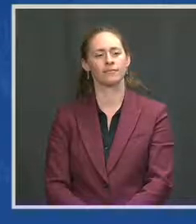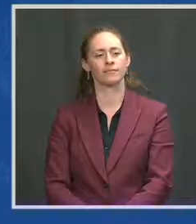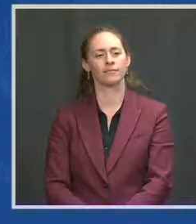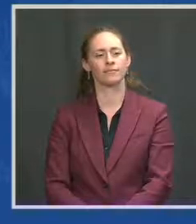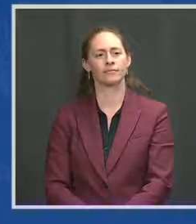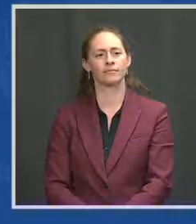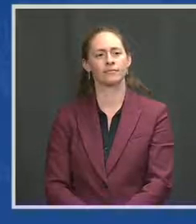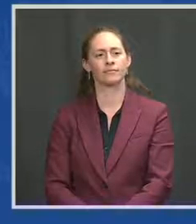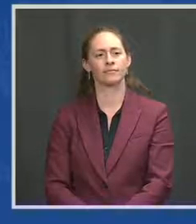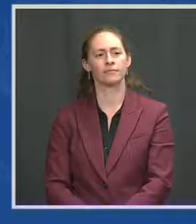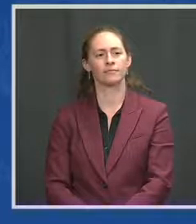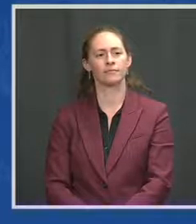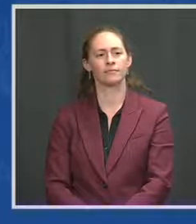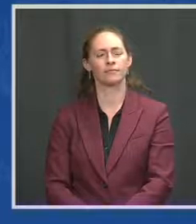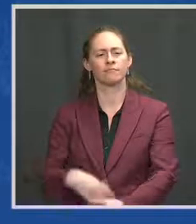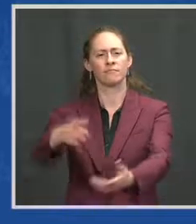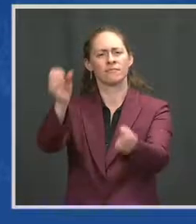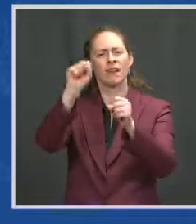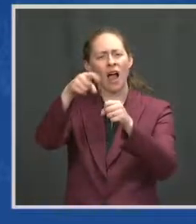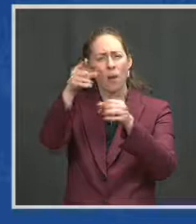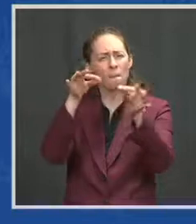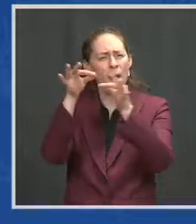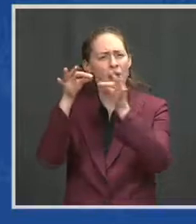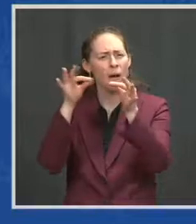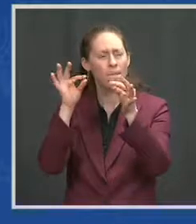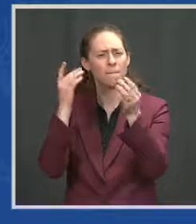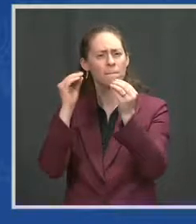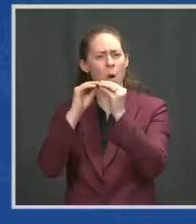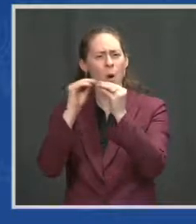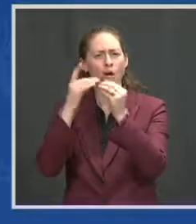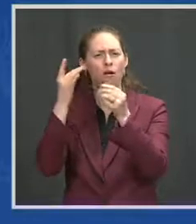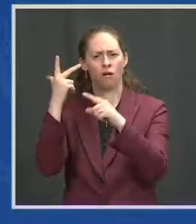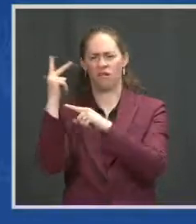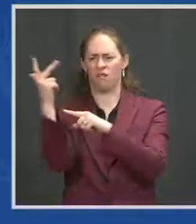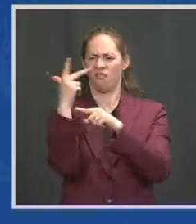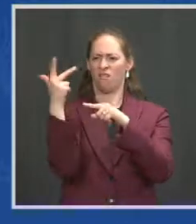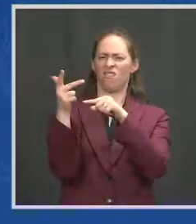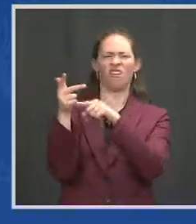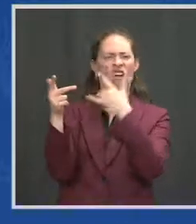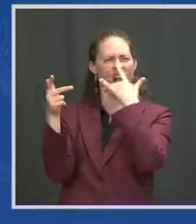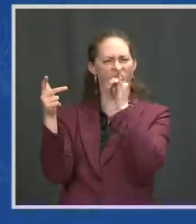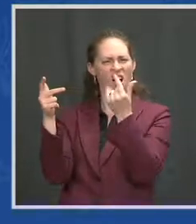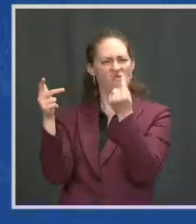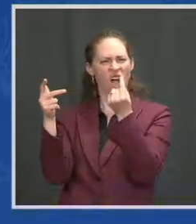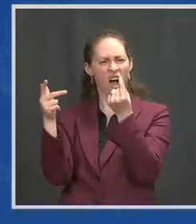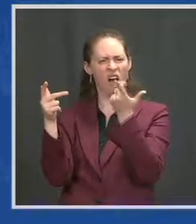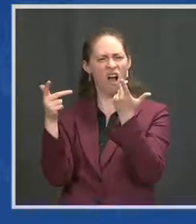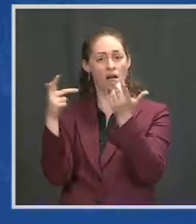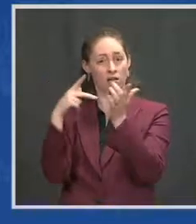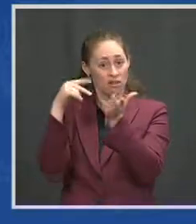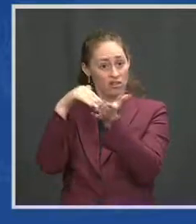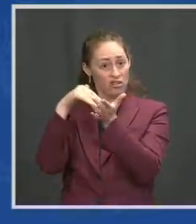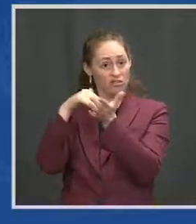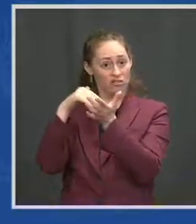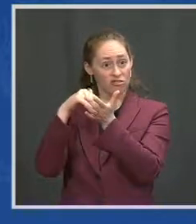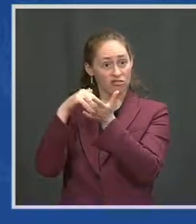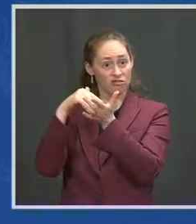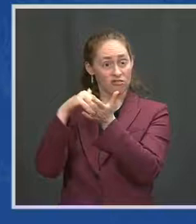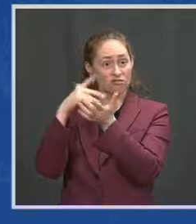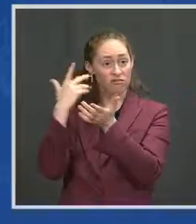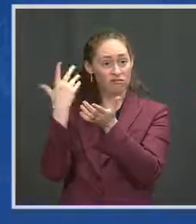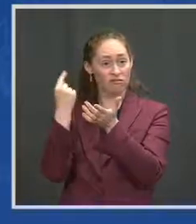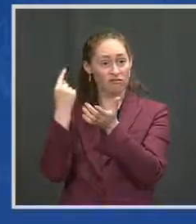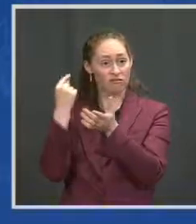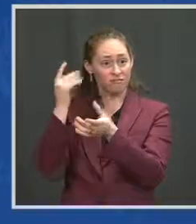is like. I mean, are you driving around in a with docs in a pickup truck, or you? I mean.